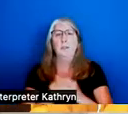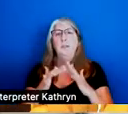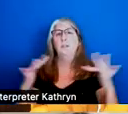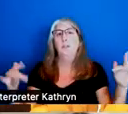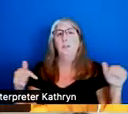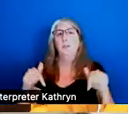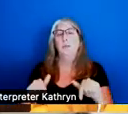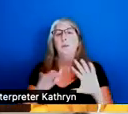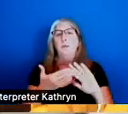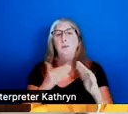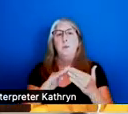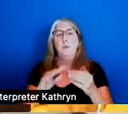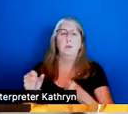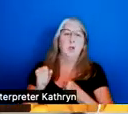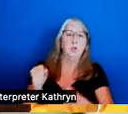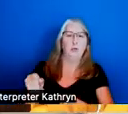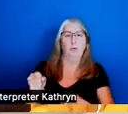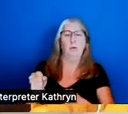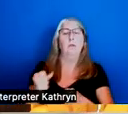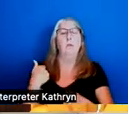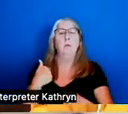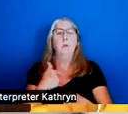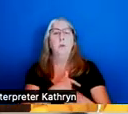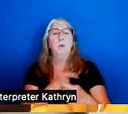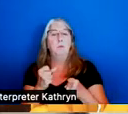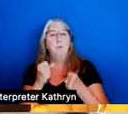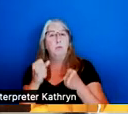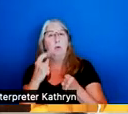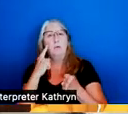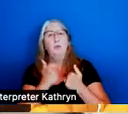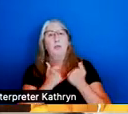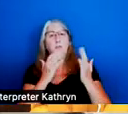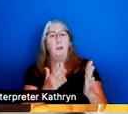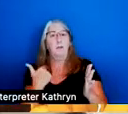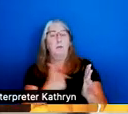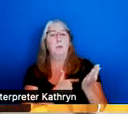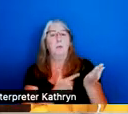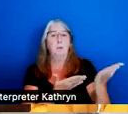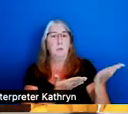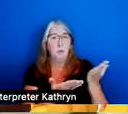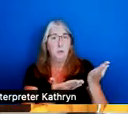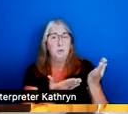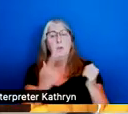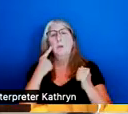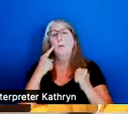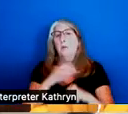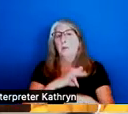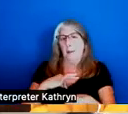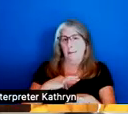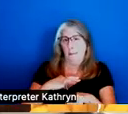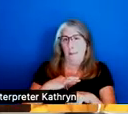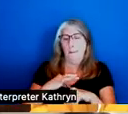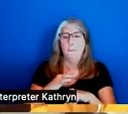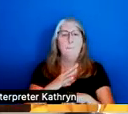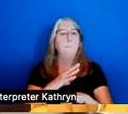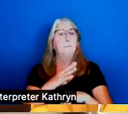is really our superpower. It is a superpower for the survivors we serve and for our staff. And it